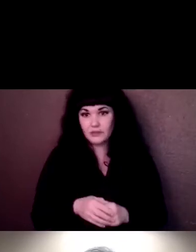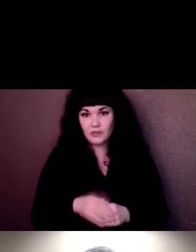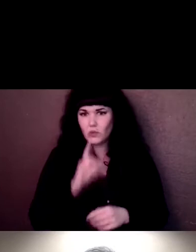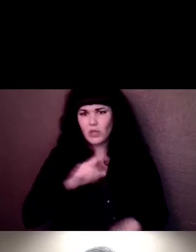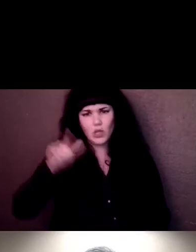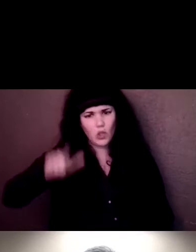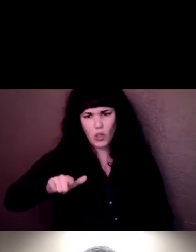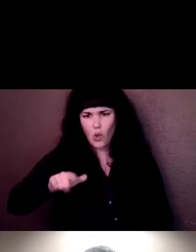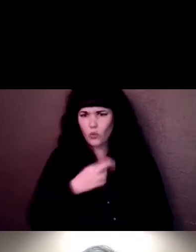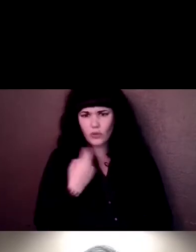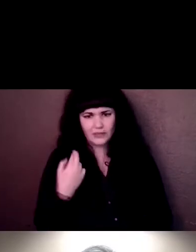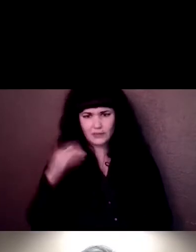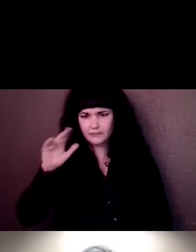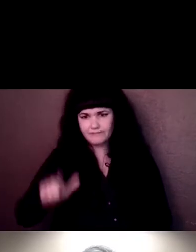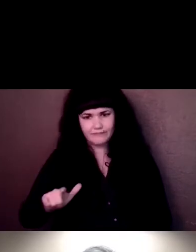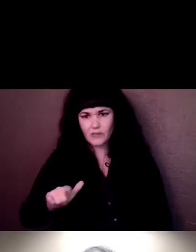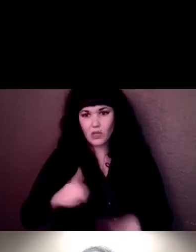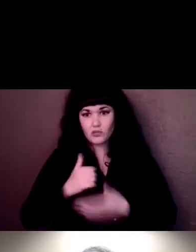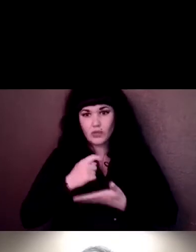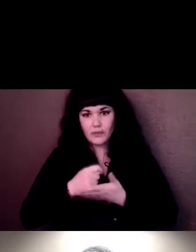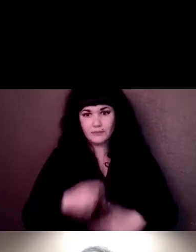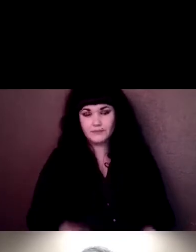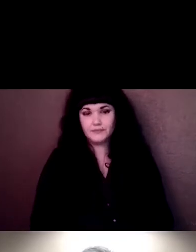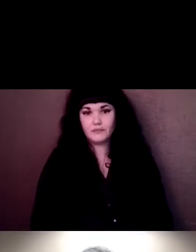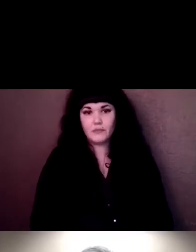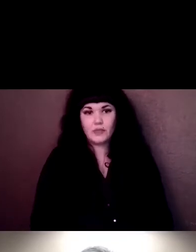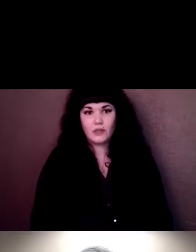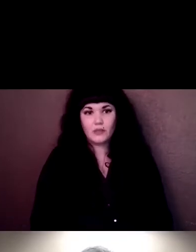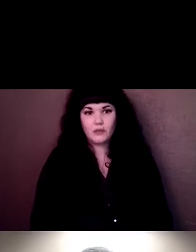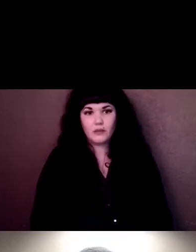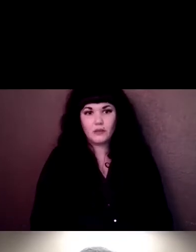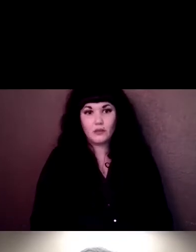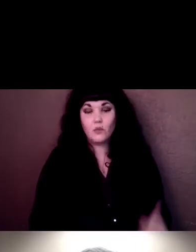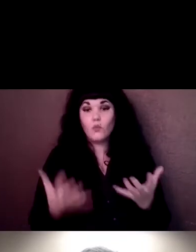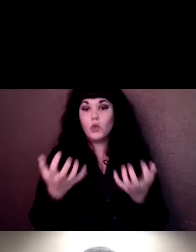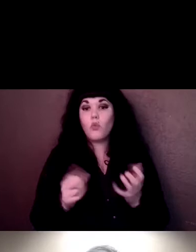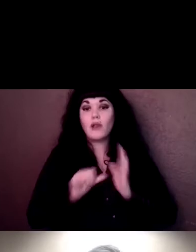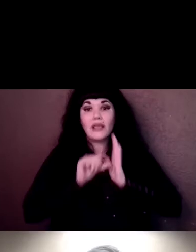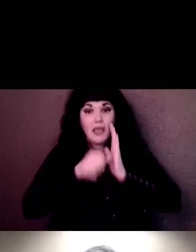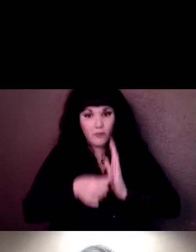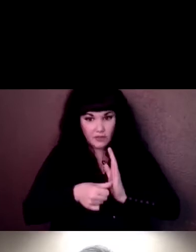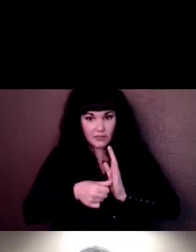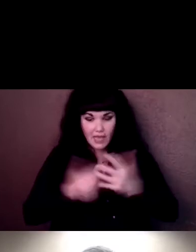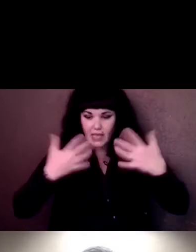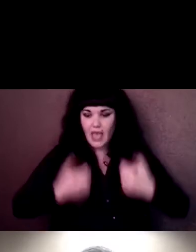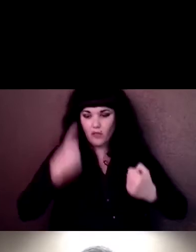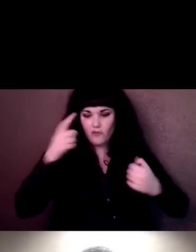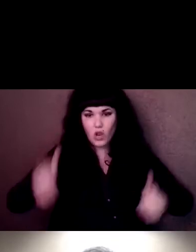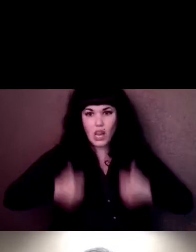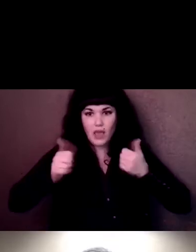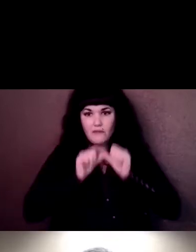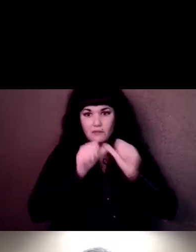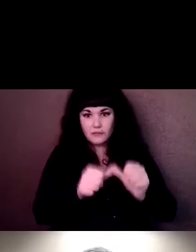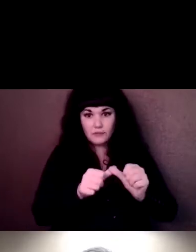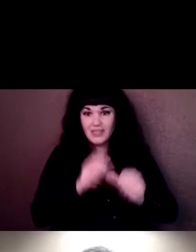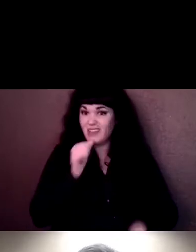risk treatment. We want to emphasize lifelong health. It doesn't help anybody to be able to work for